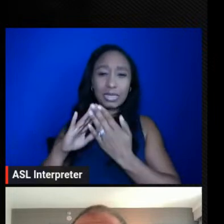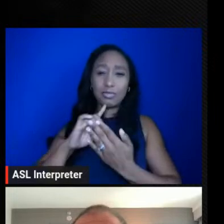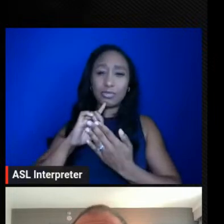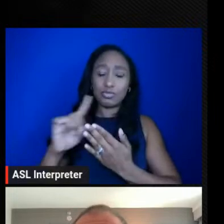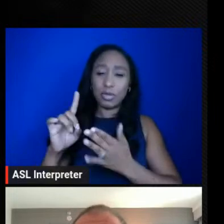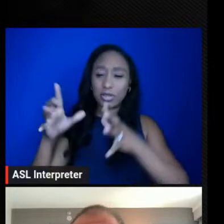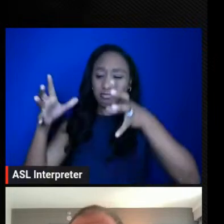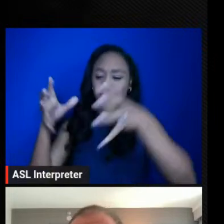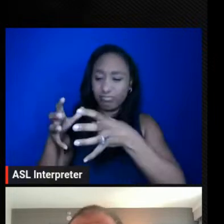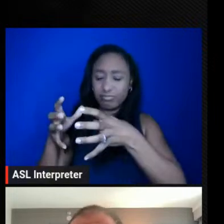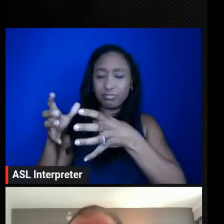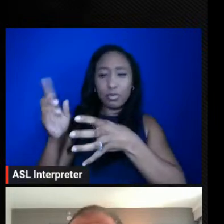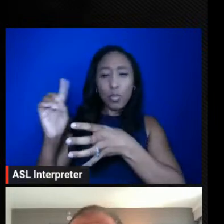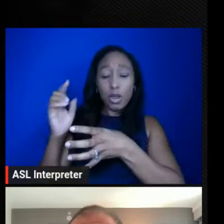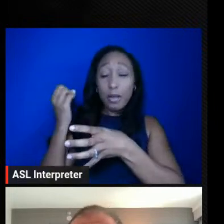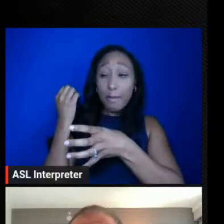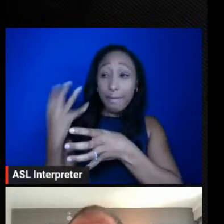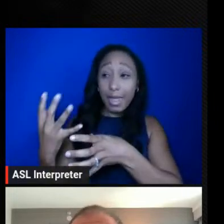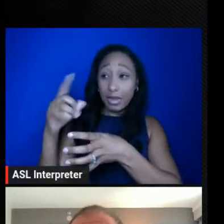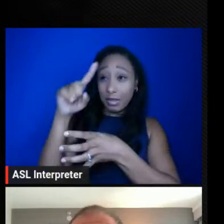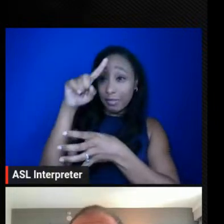slavery's blackest market.